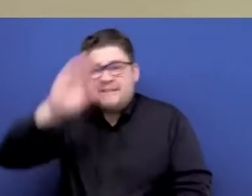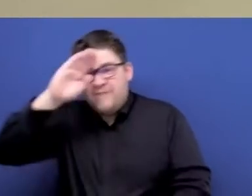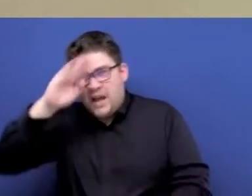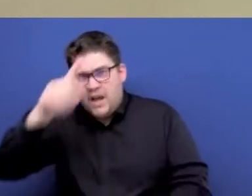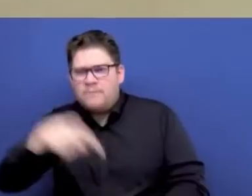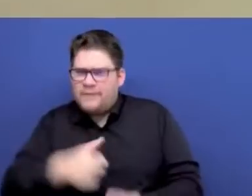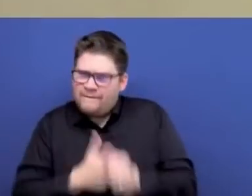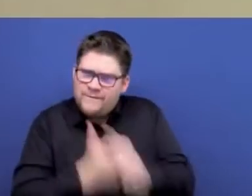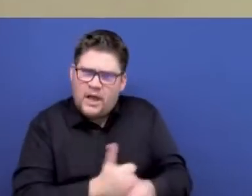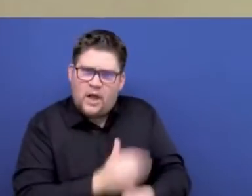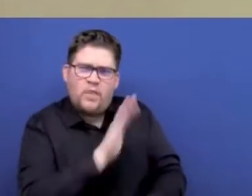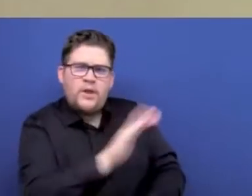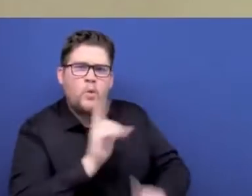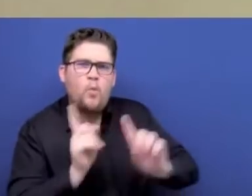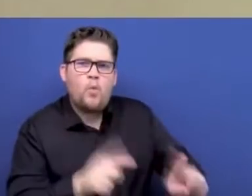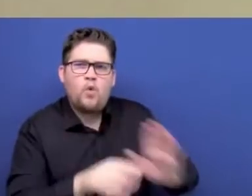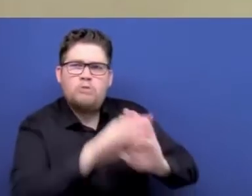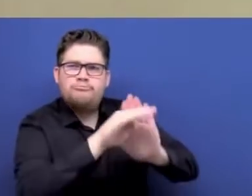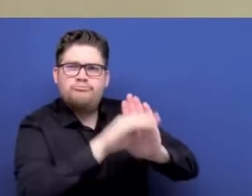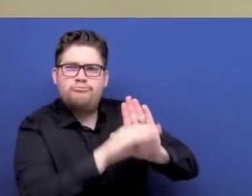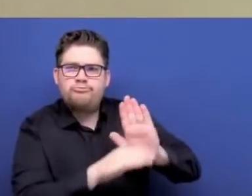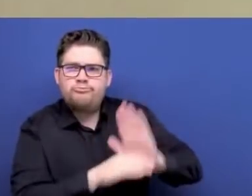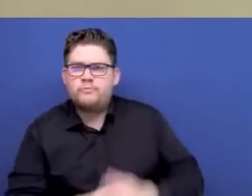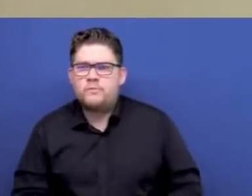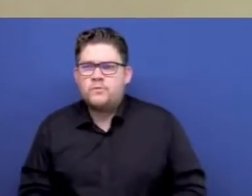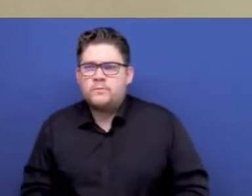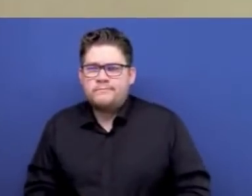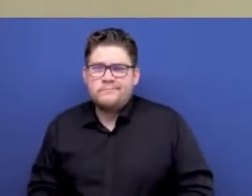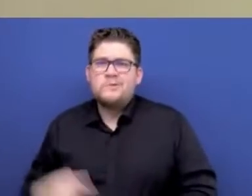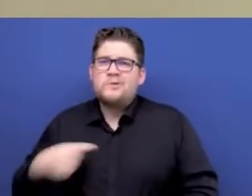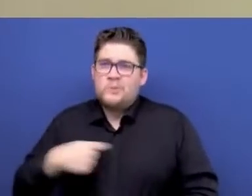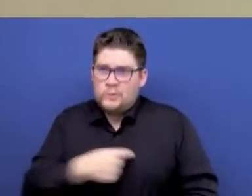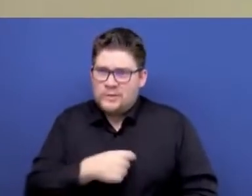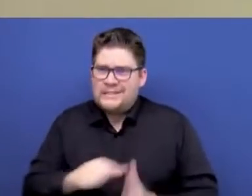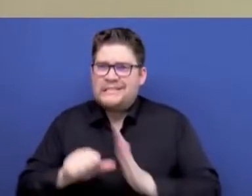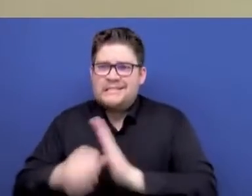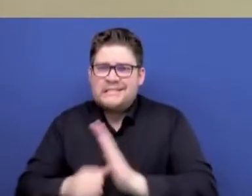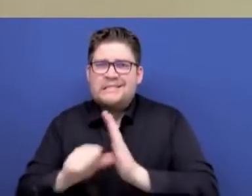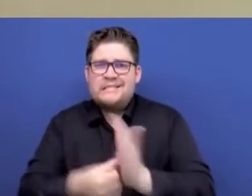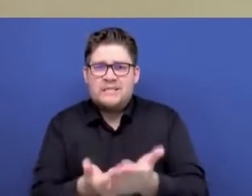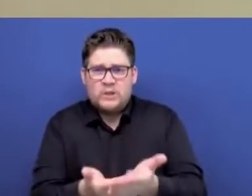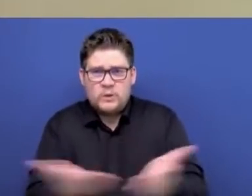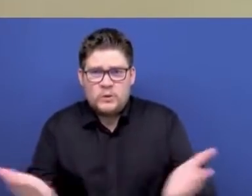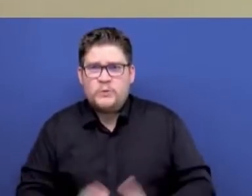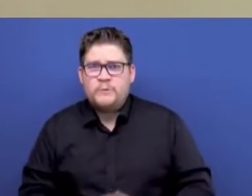and reinforce that a single information source or a single approach is